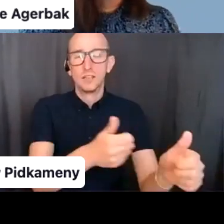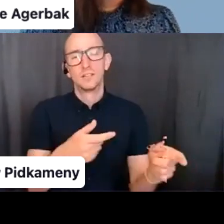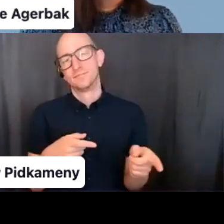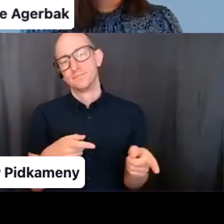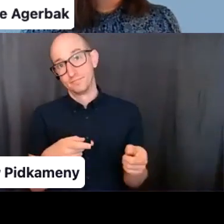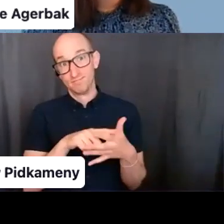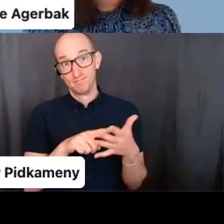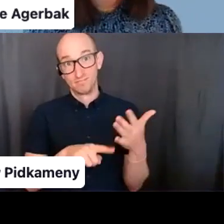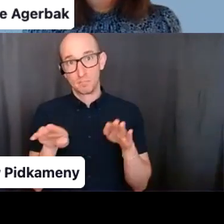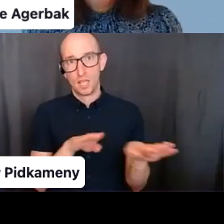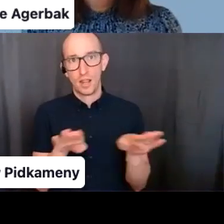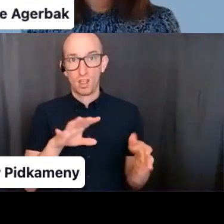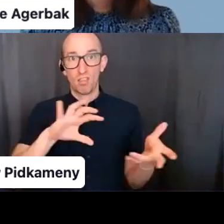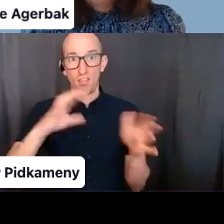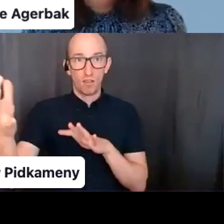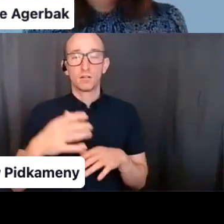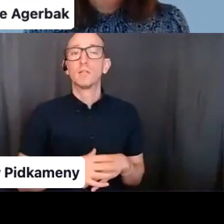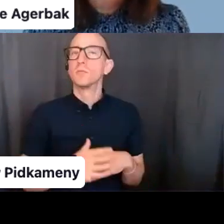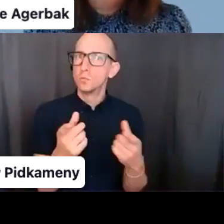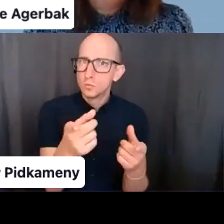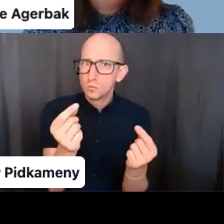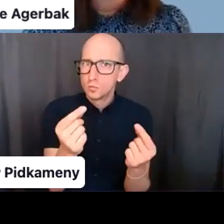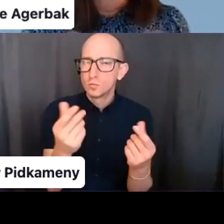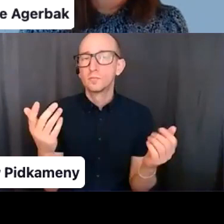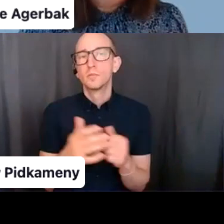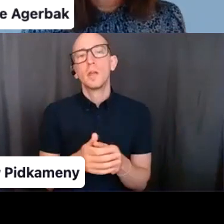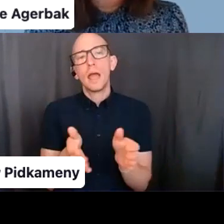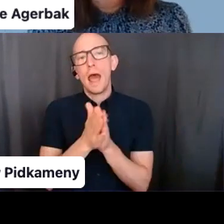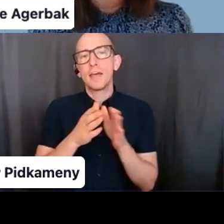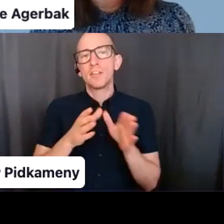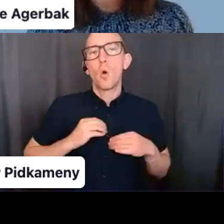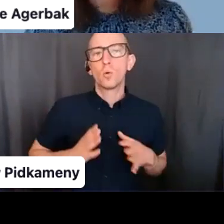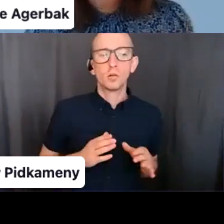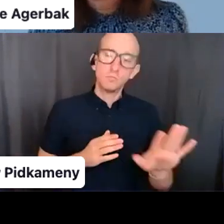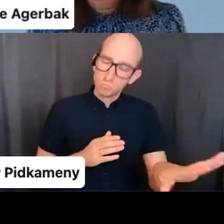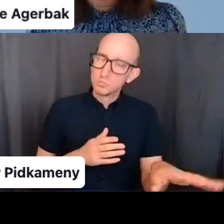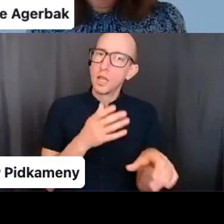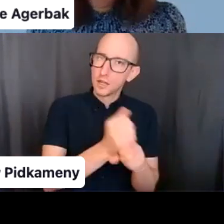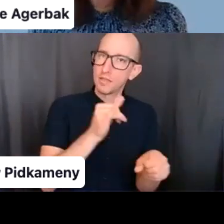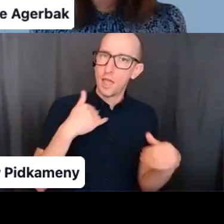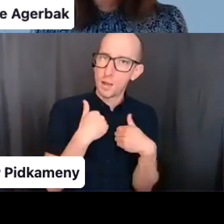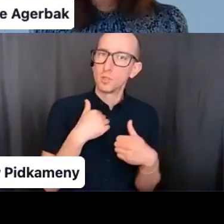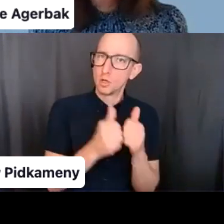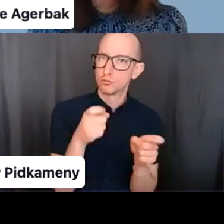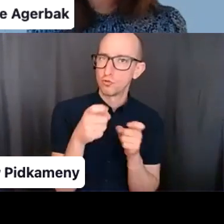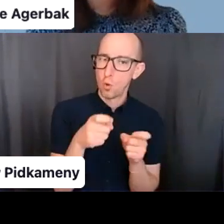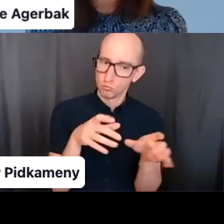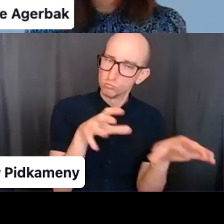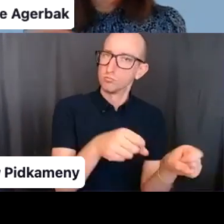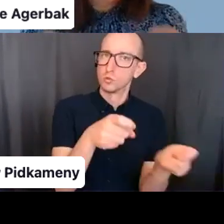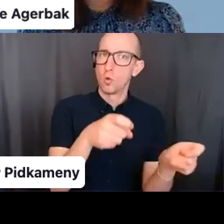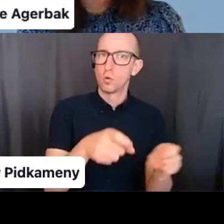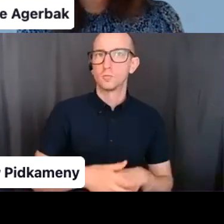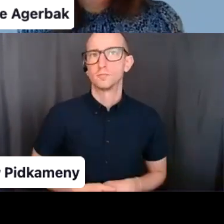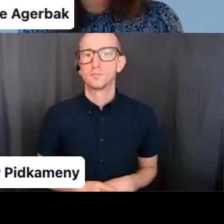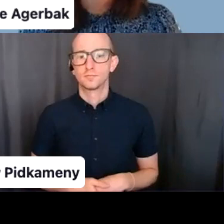you want to do is ask the owner to get their animal under control. And